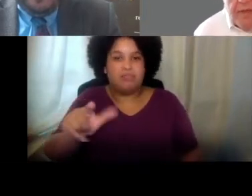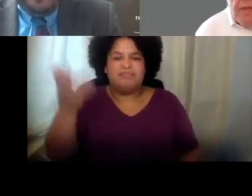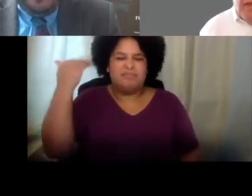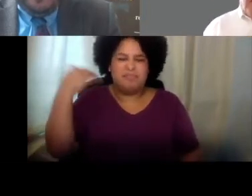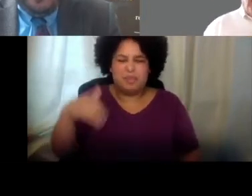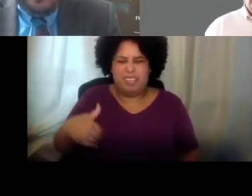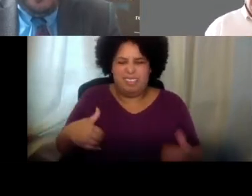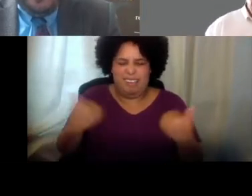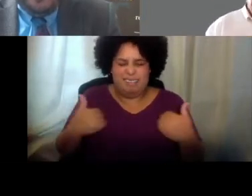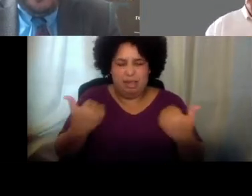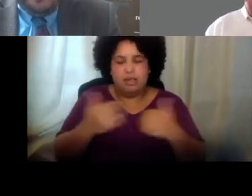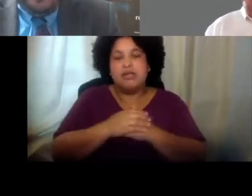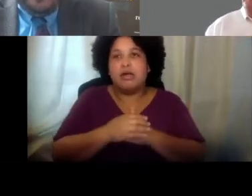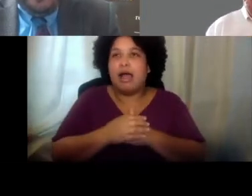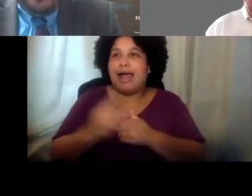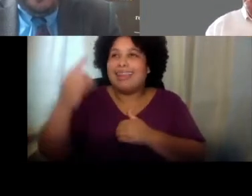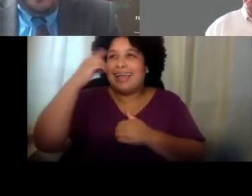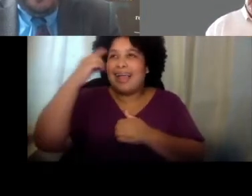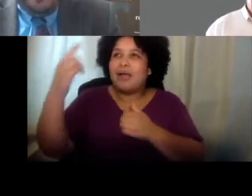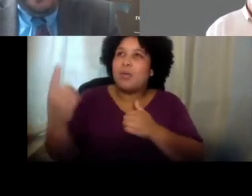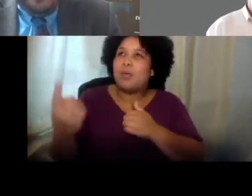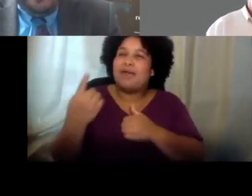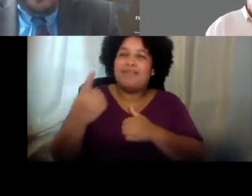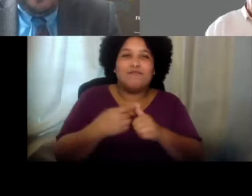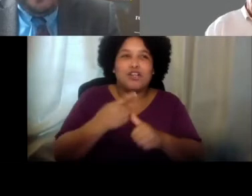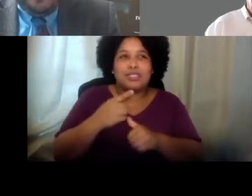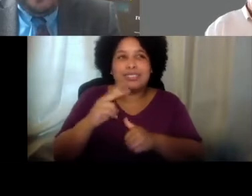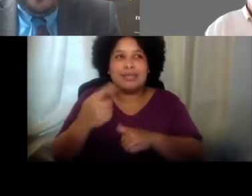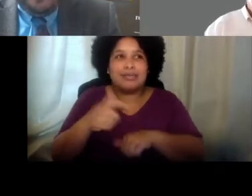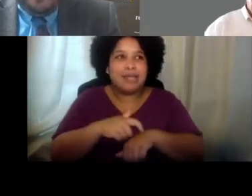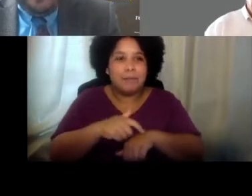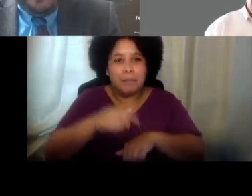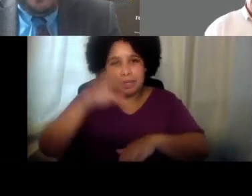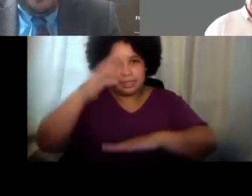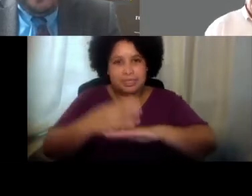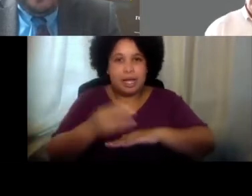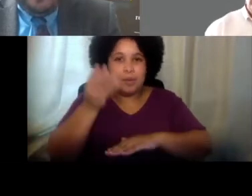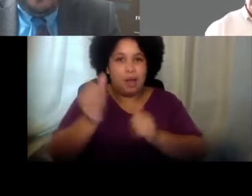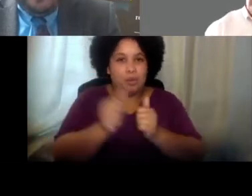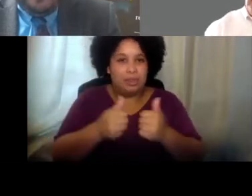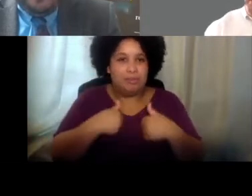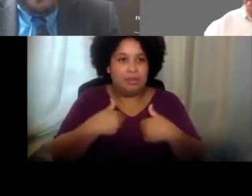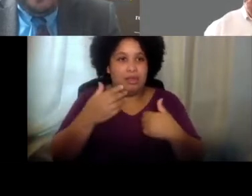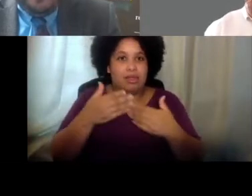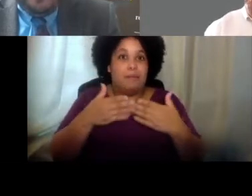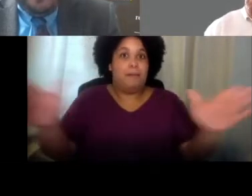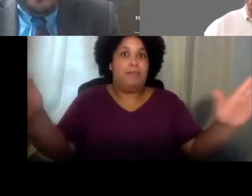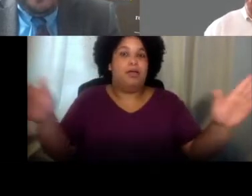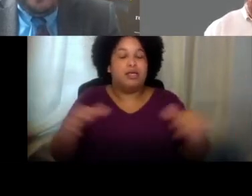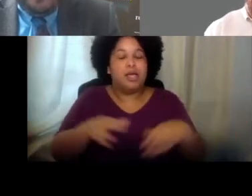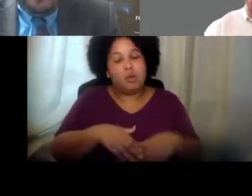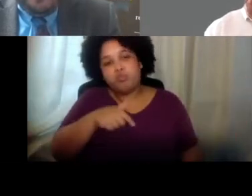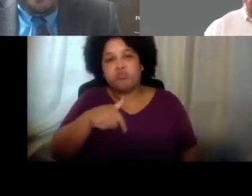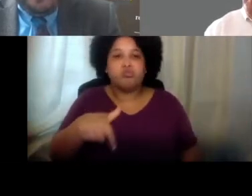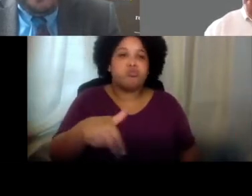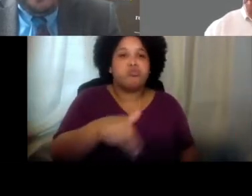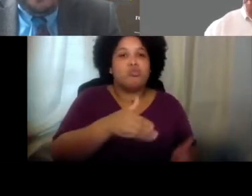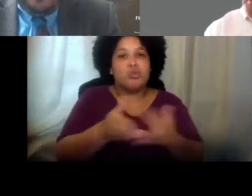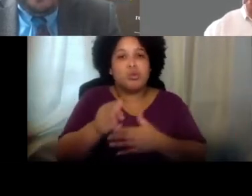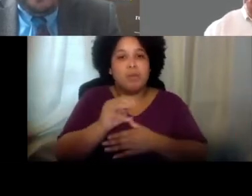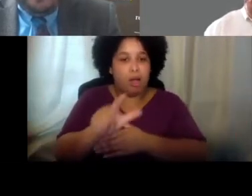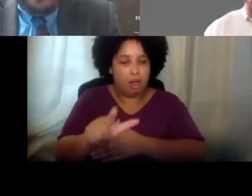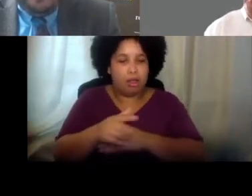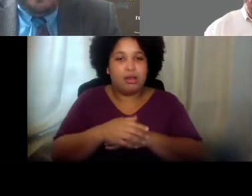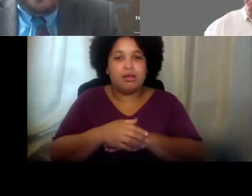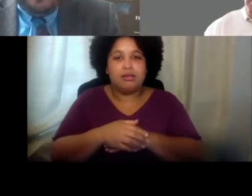younger. I think it was one of the first or second times my son was out with me in public. And as we were walking to the mall,